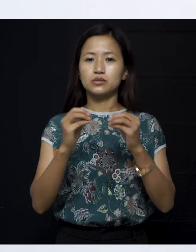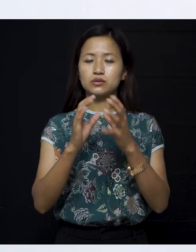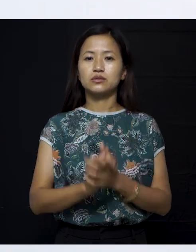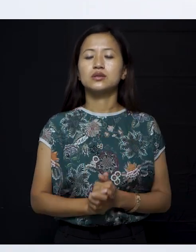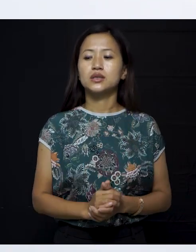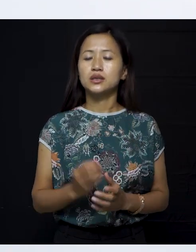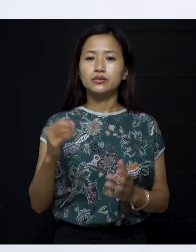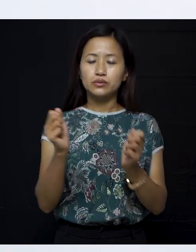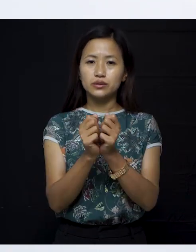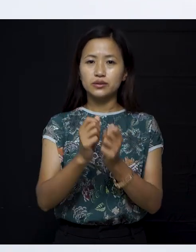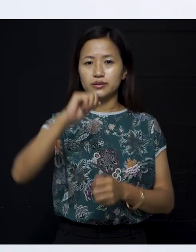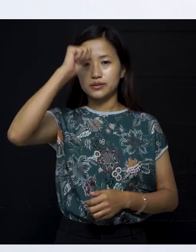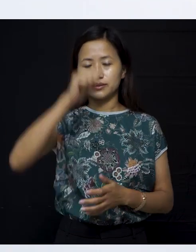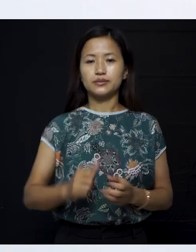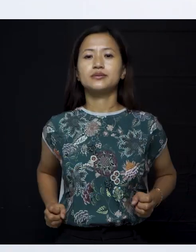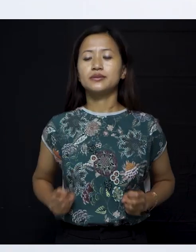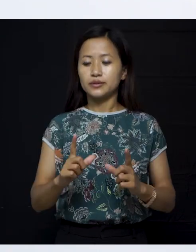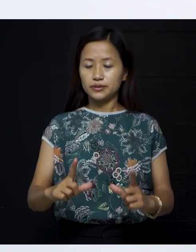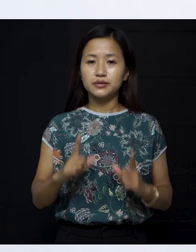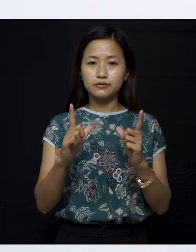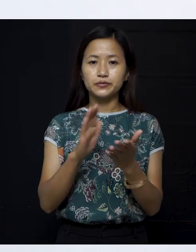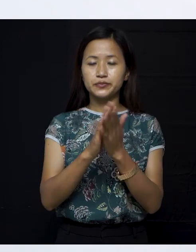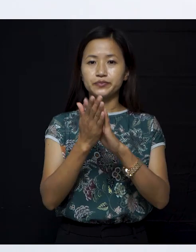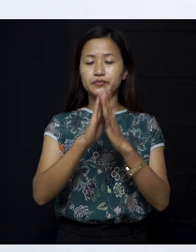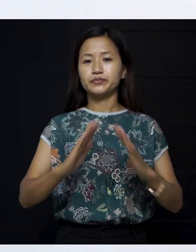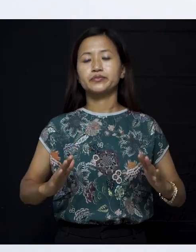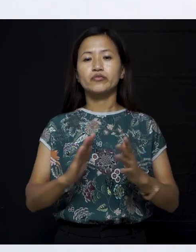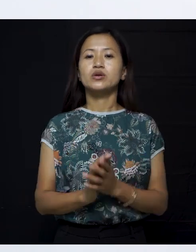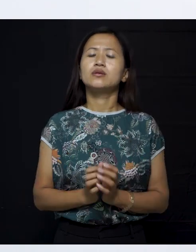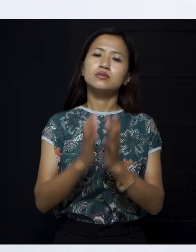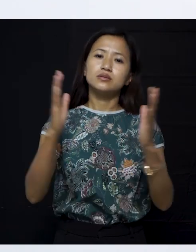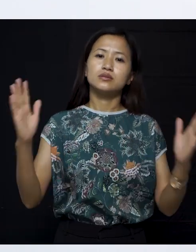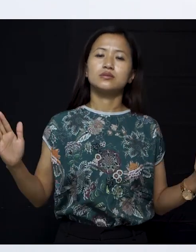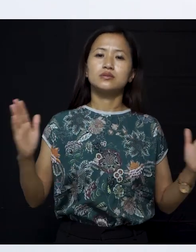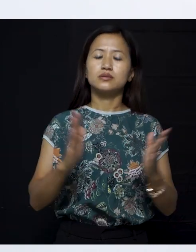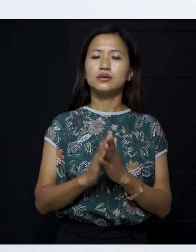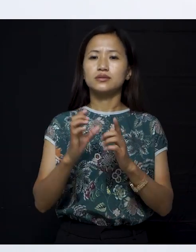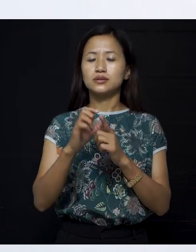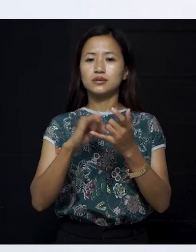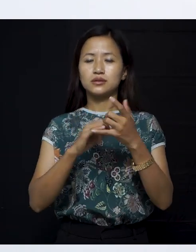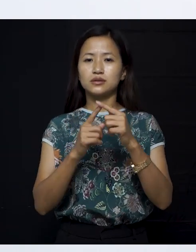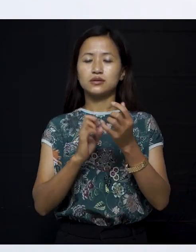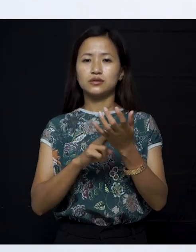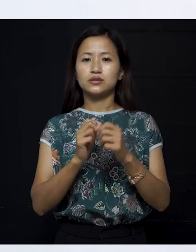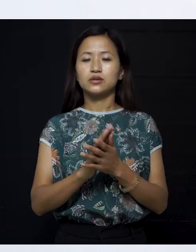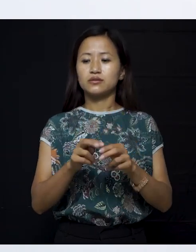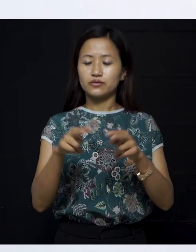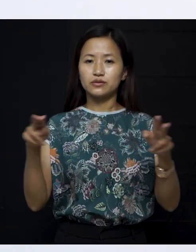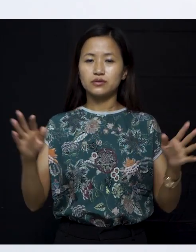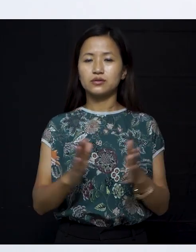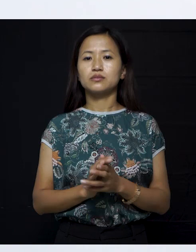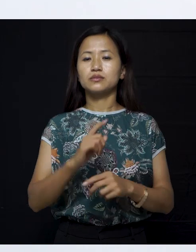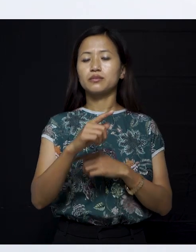that, India has been living in peace, though there are so many distinctions and there are so many differences